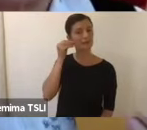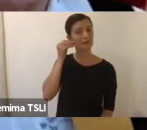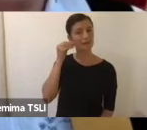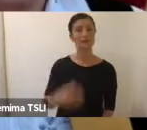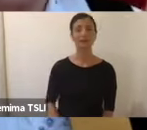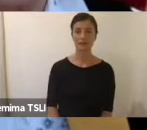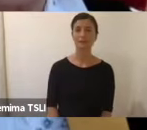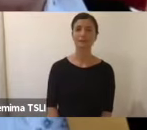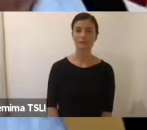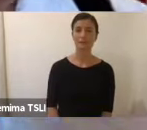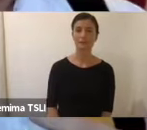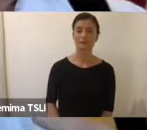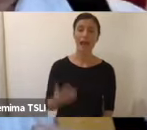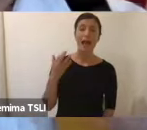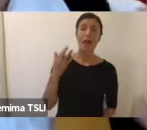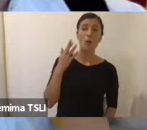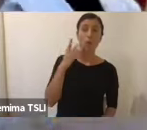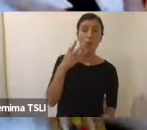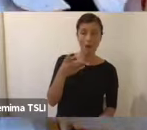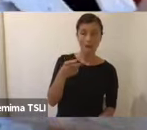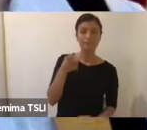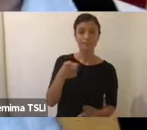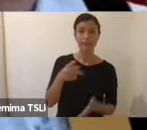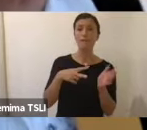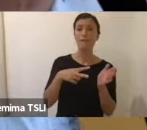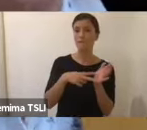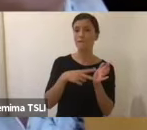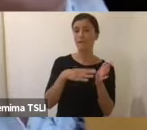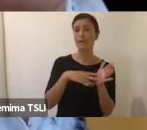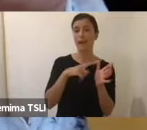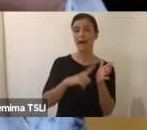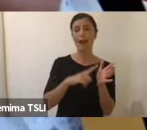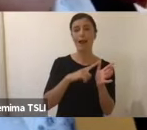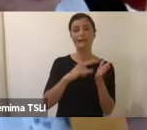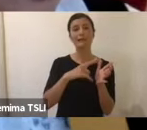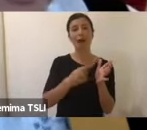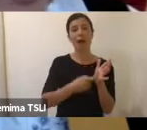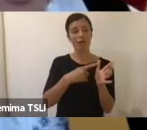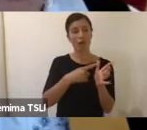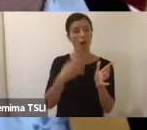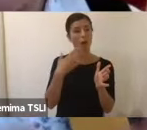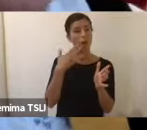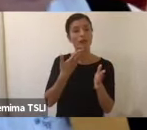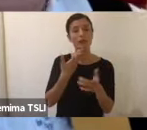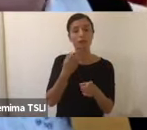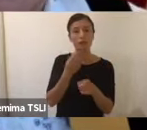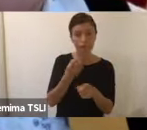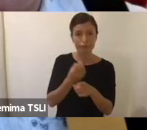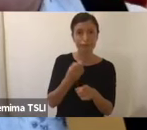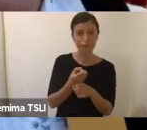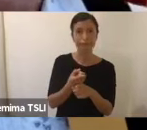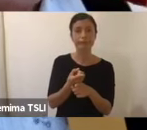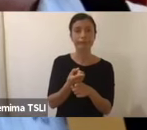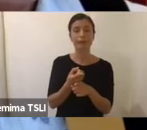I appreciated and of course it kind of you know it jolts because hearing those stories which I've read and I've